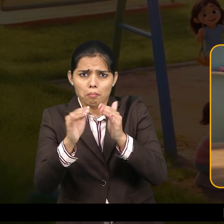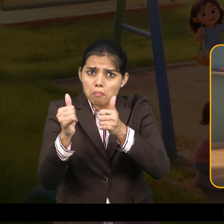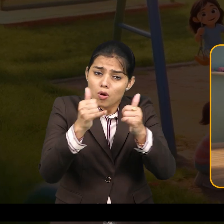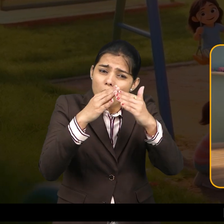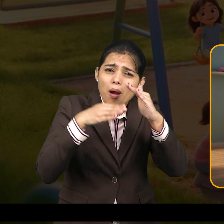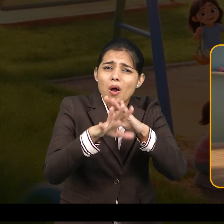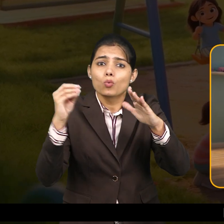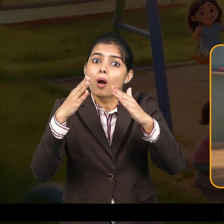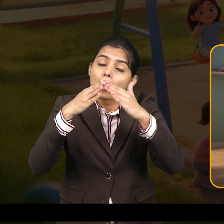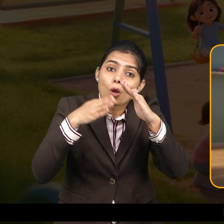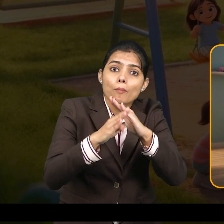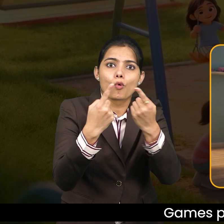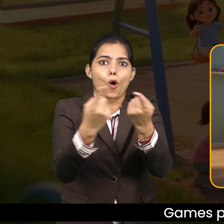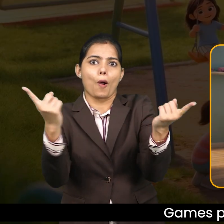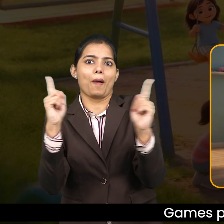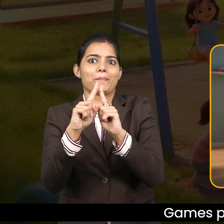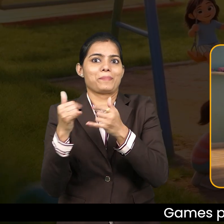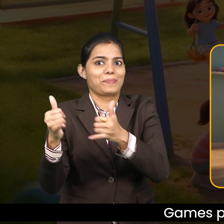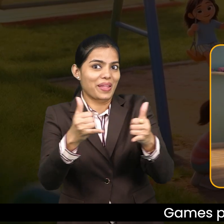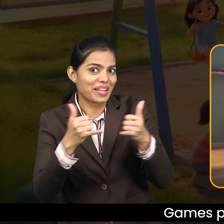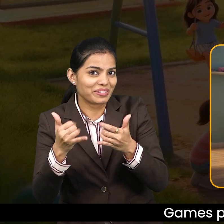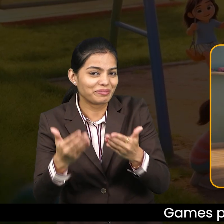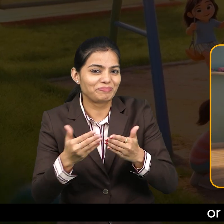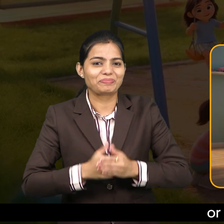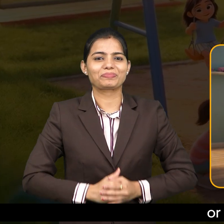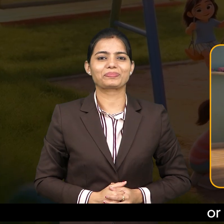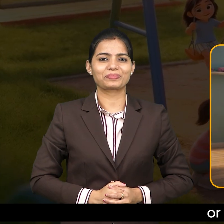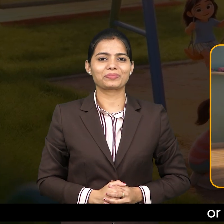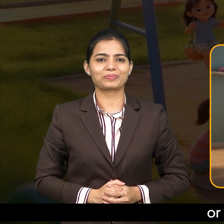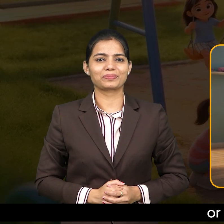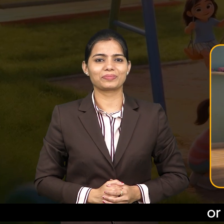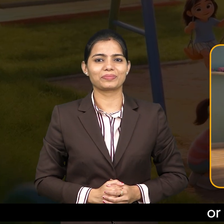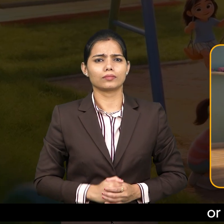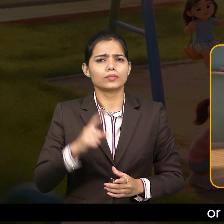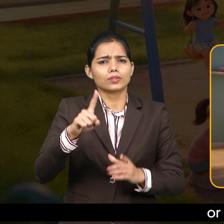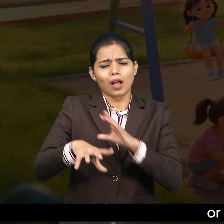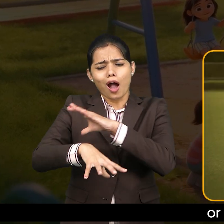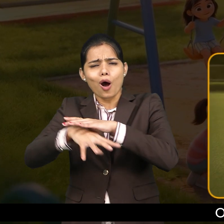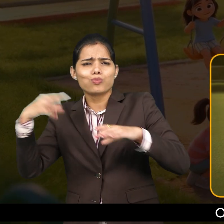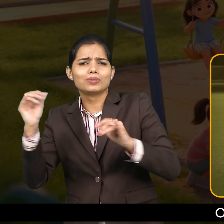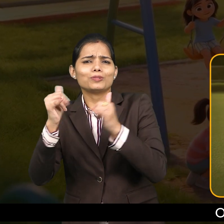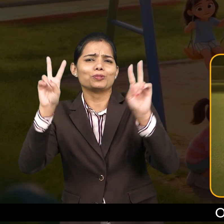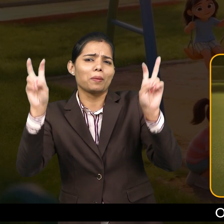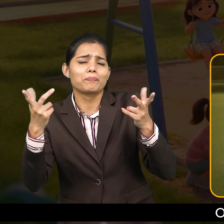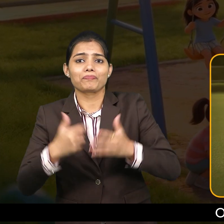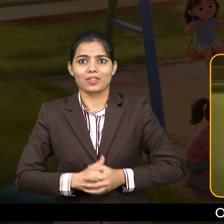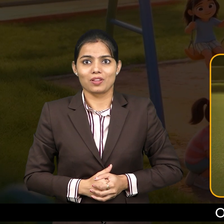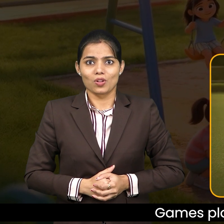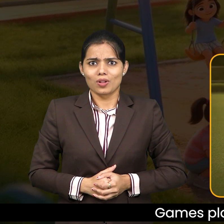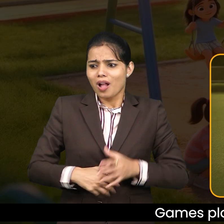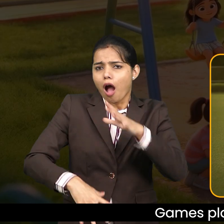Indoor games, games played within a building or enclosed space. Outdoor